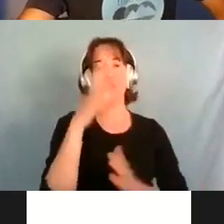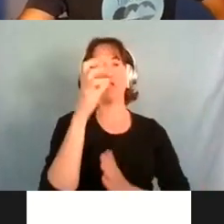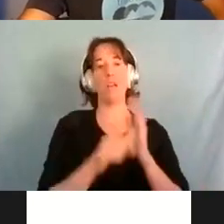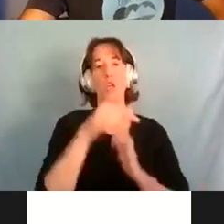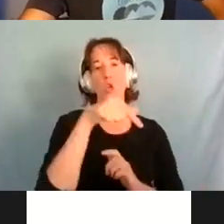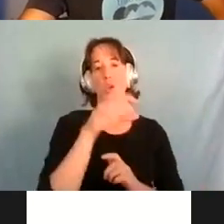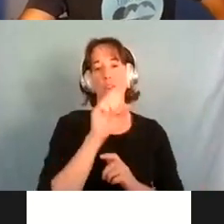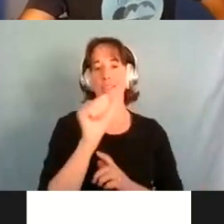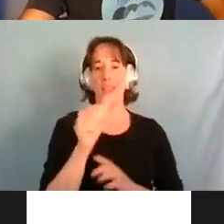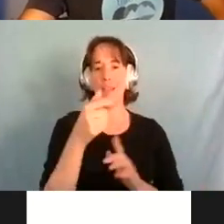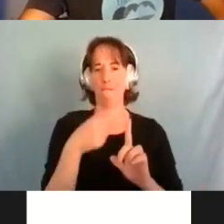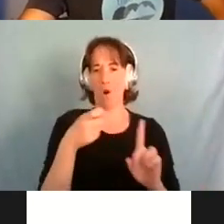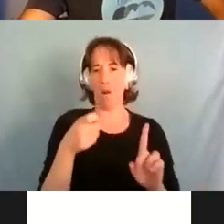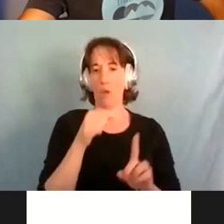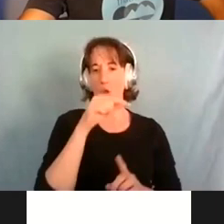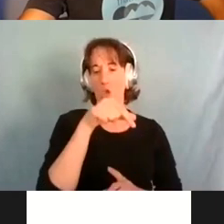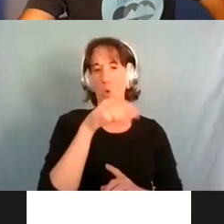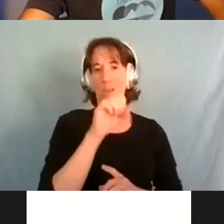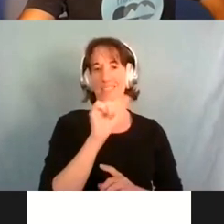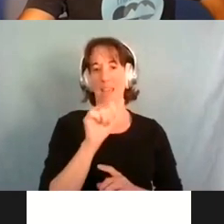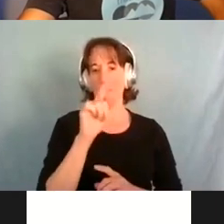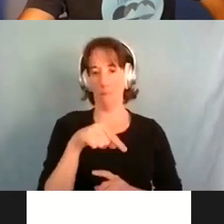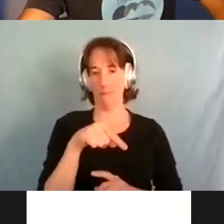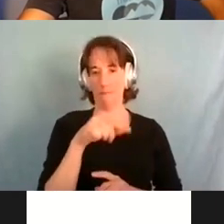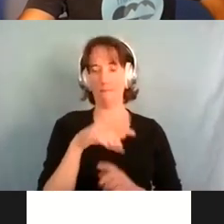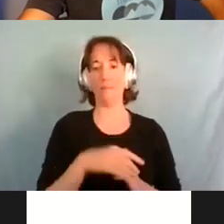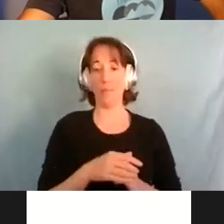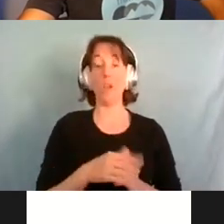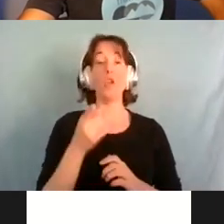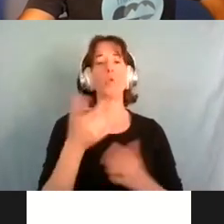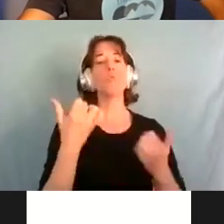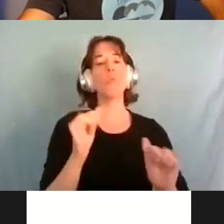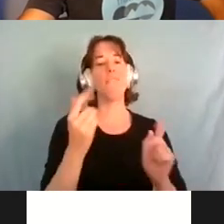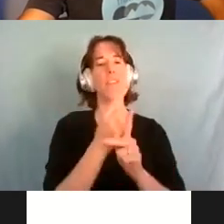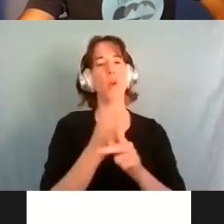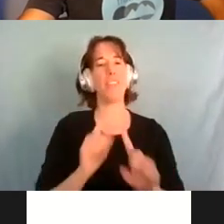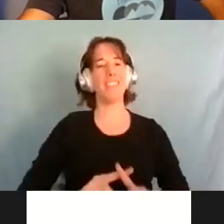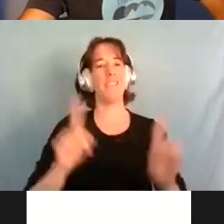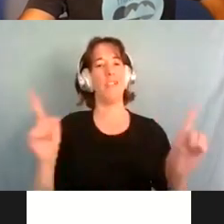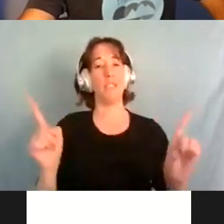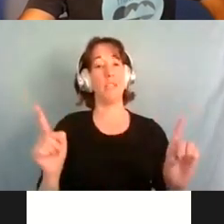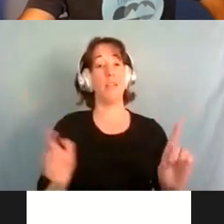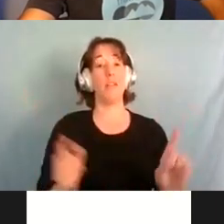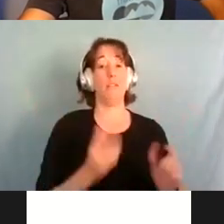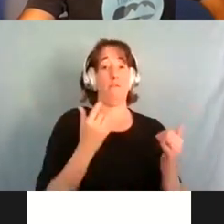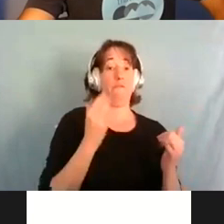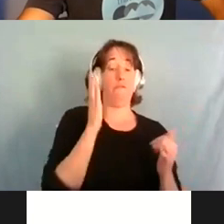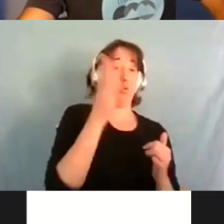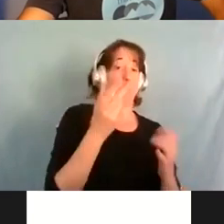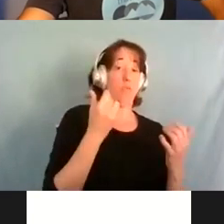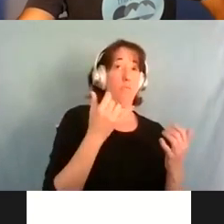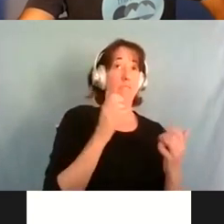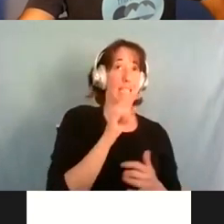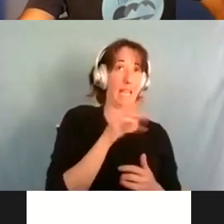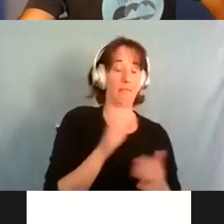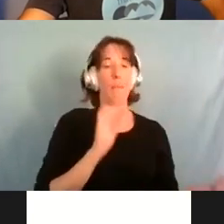QSA prime A prime, you're basically trying to find the difference between your future state and your present state. So if